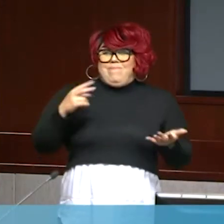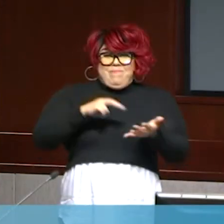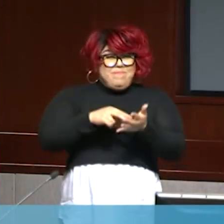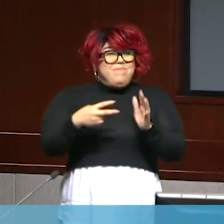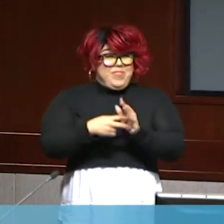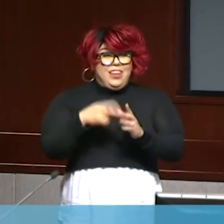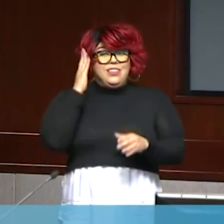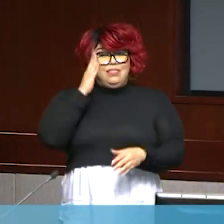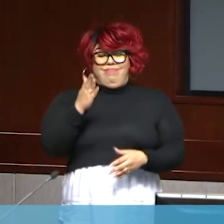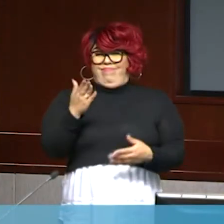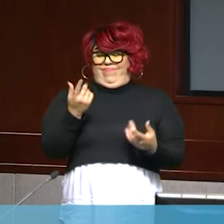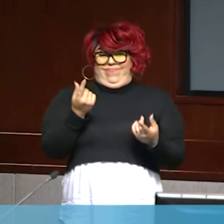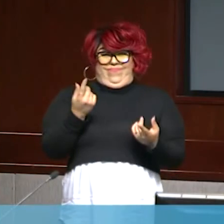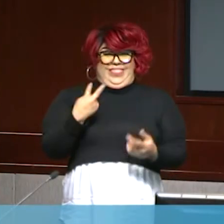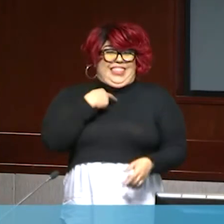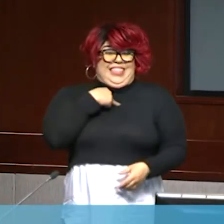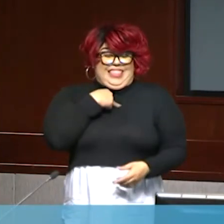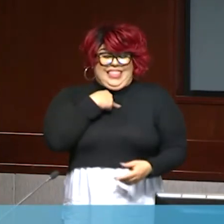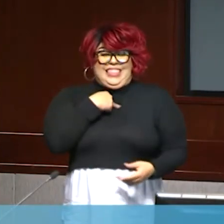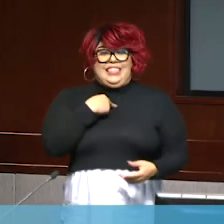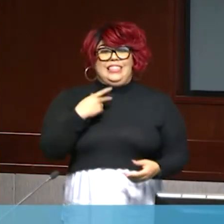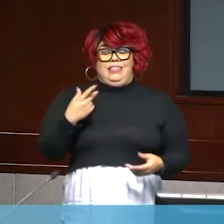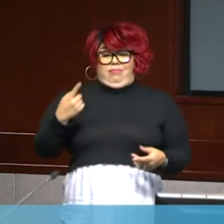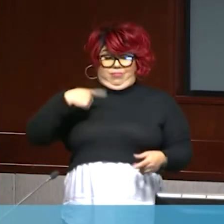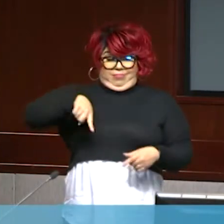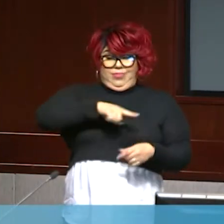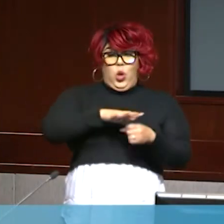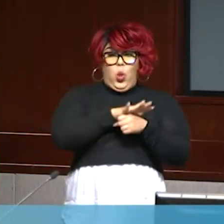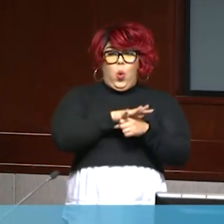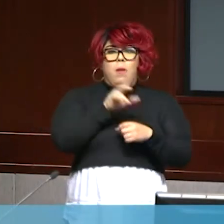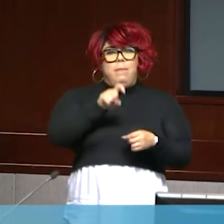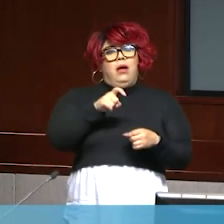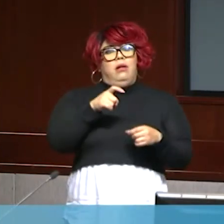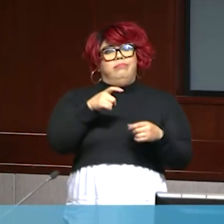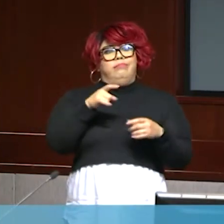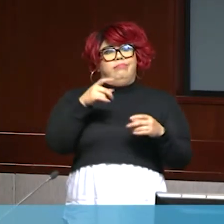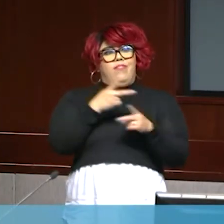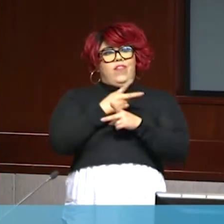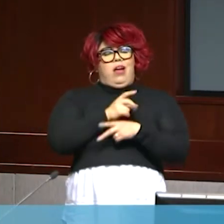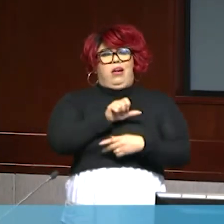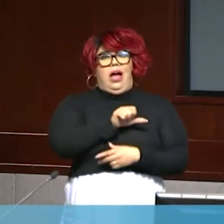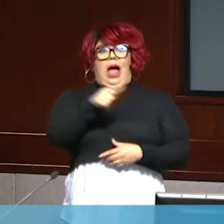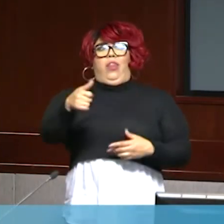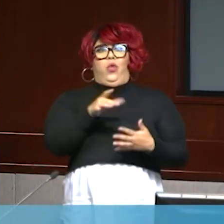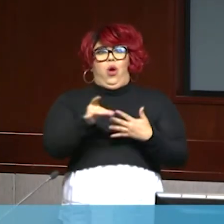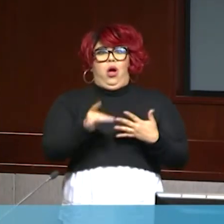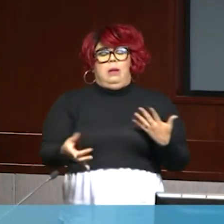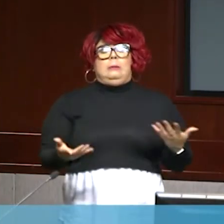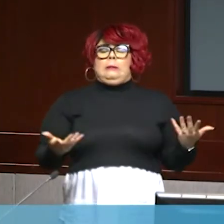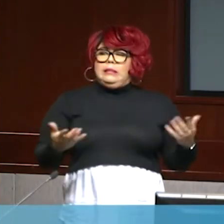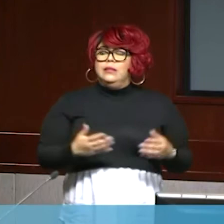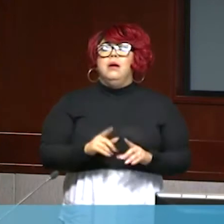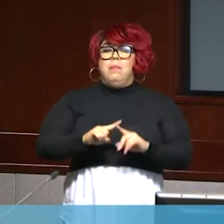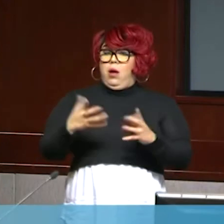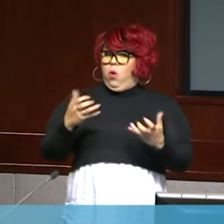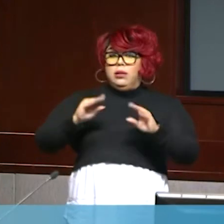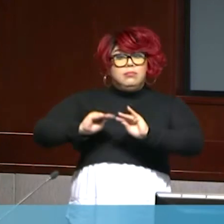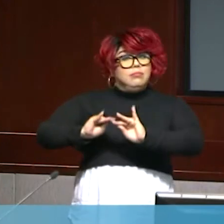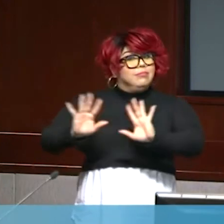us locally to figure out other options. But let me be clear, because it sounds like